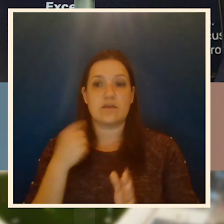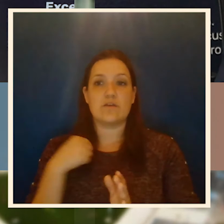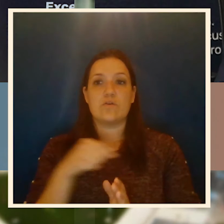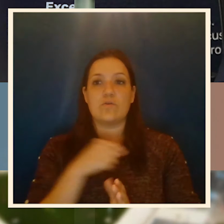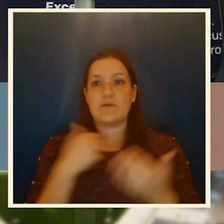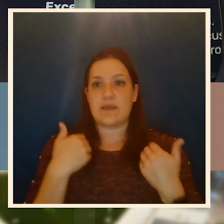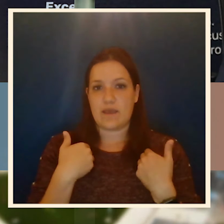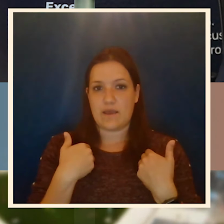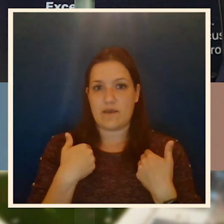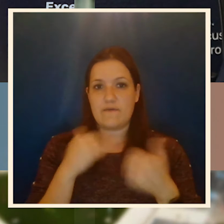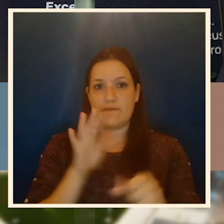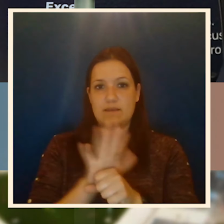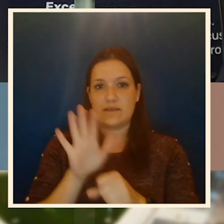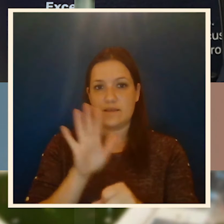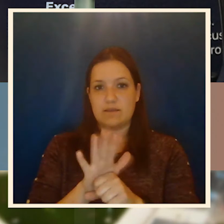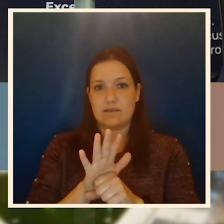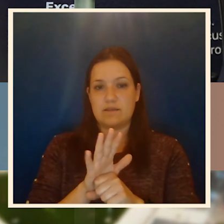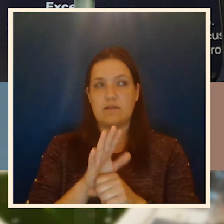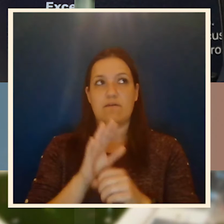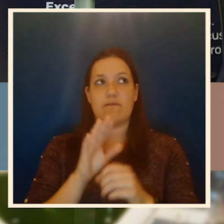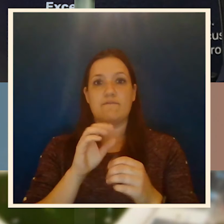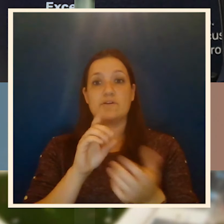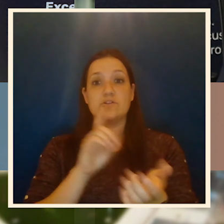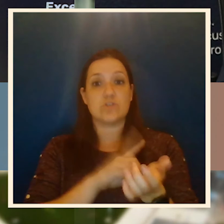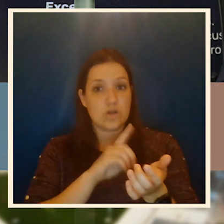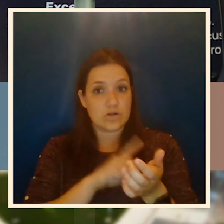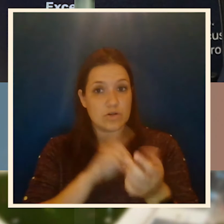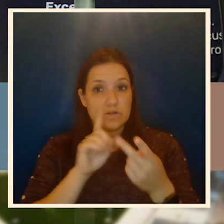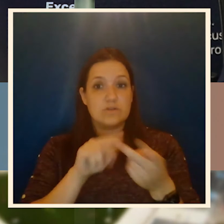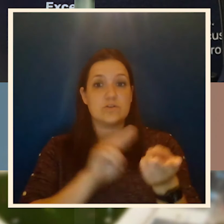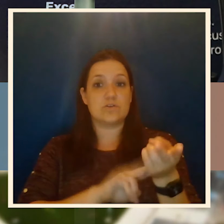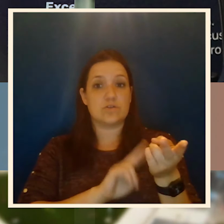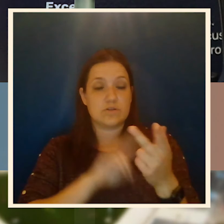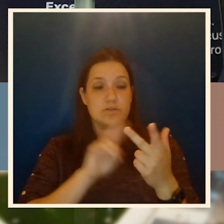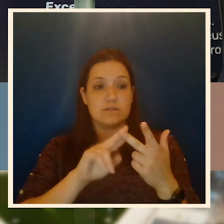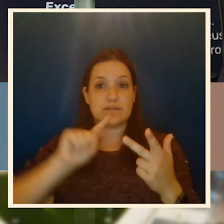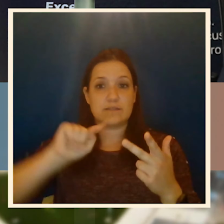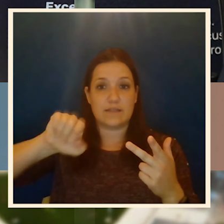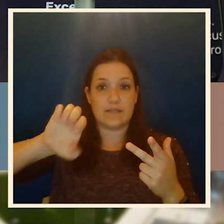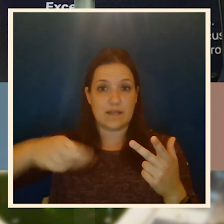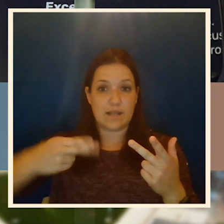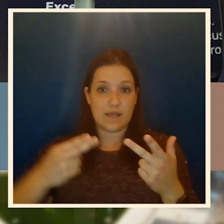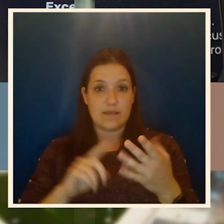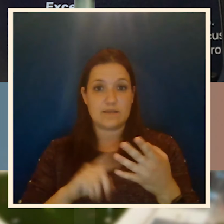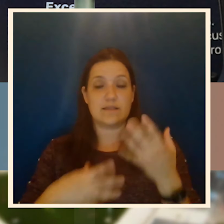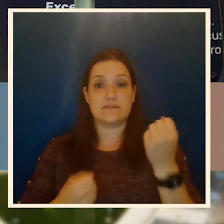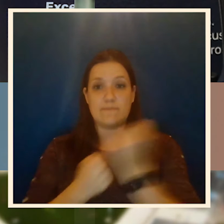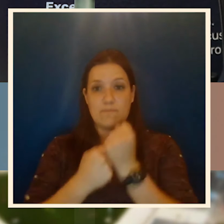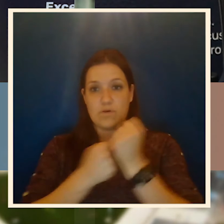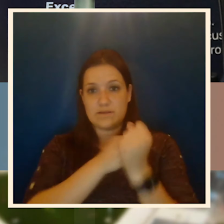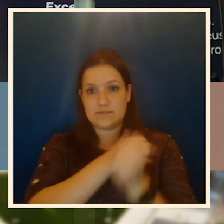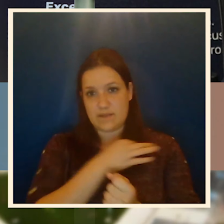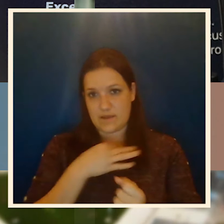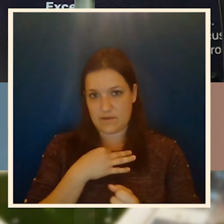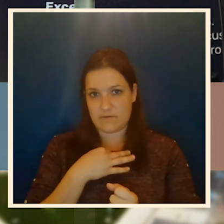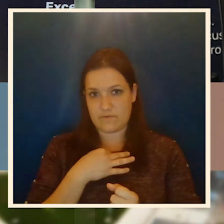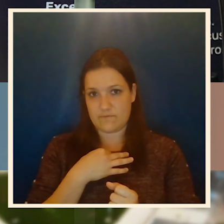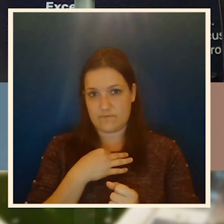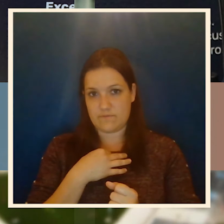have a sufficient number of doctors, nurses, technicians, and support staff